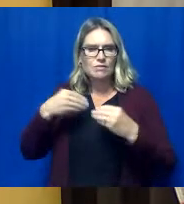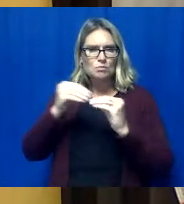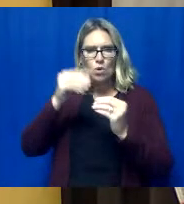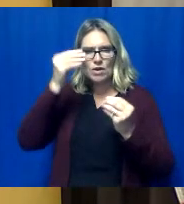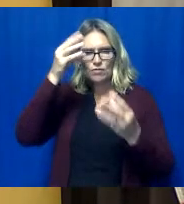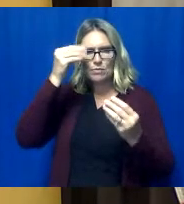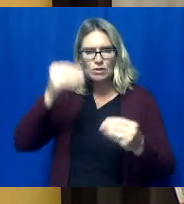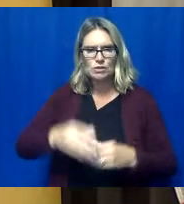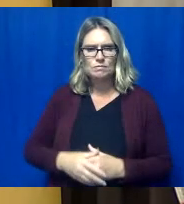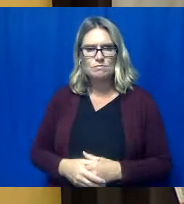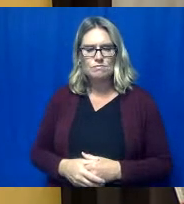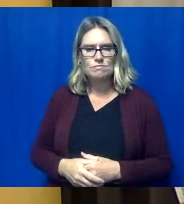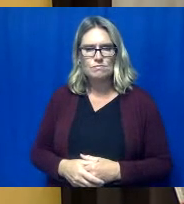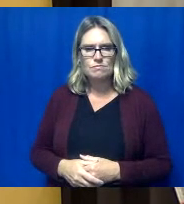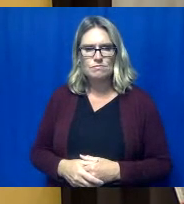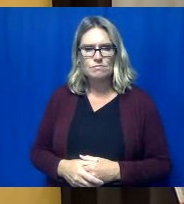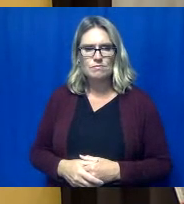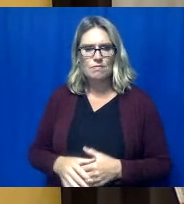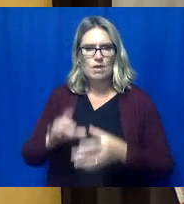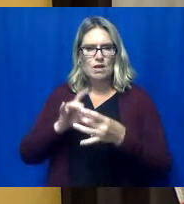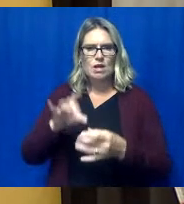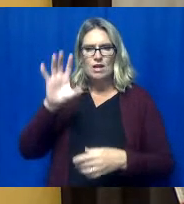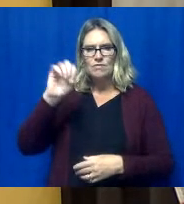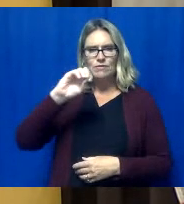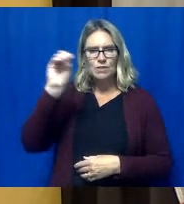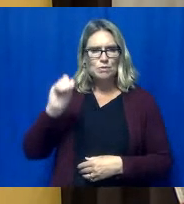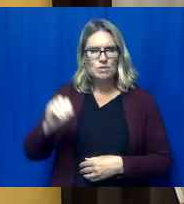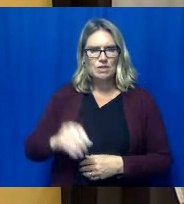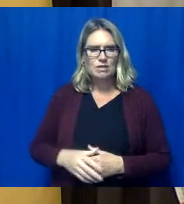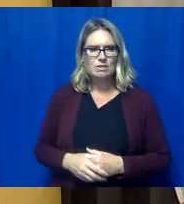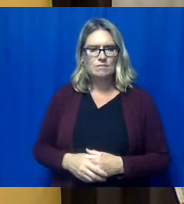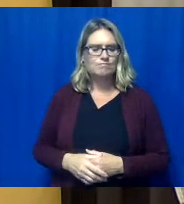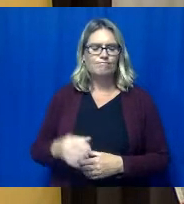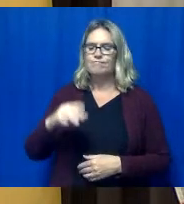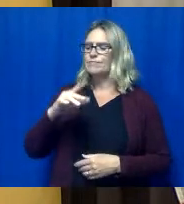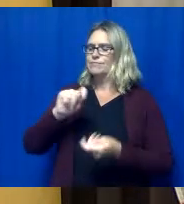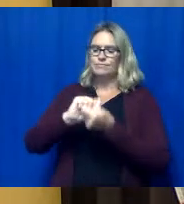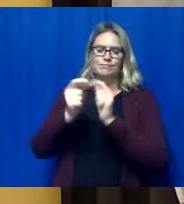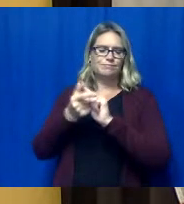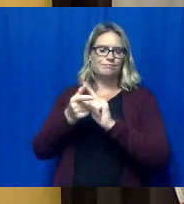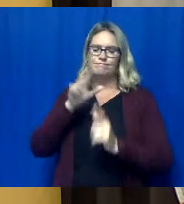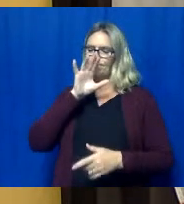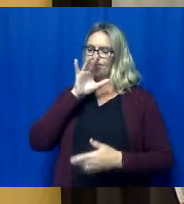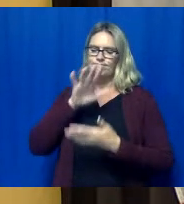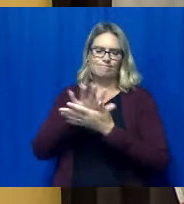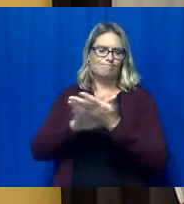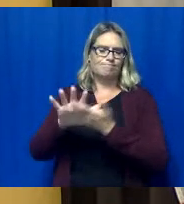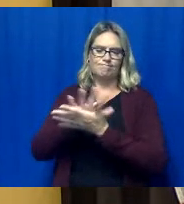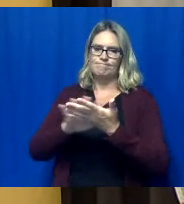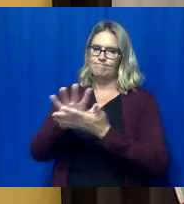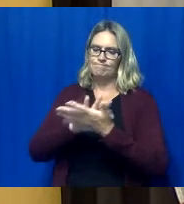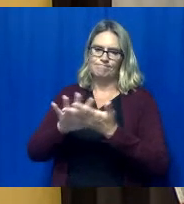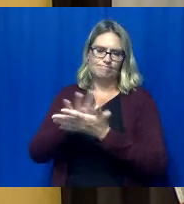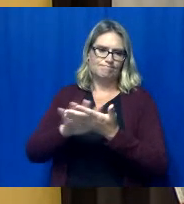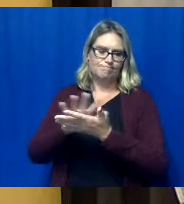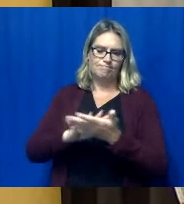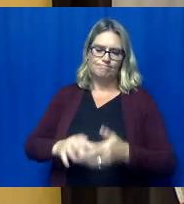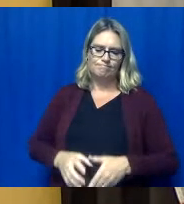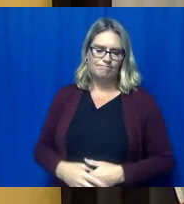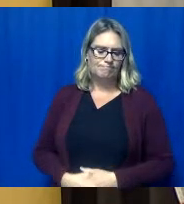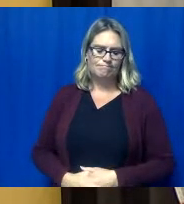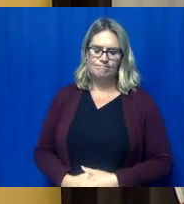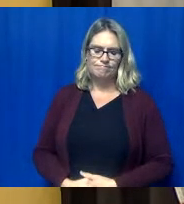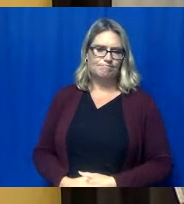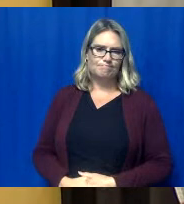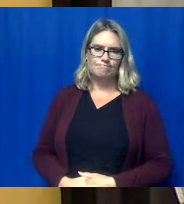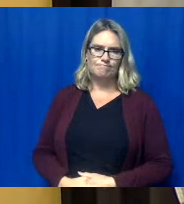in 15 places here in the province. I'm wondering if this has an impact on the services that are being provided. In fact, were they ready